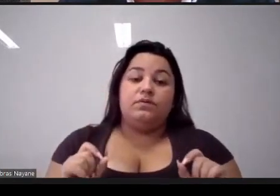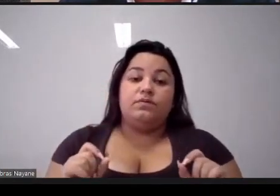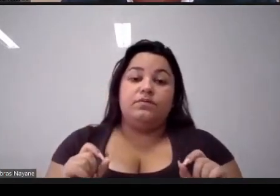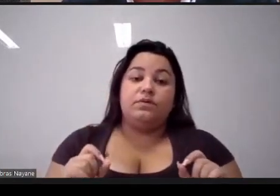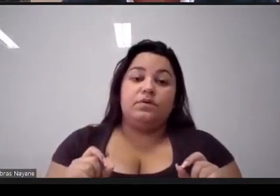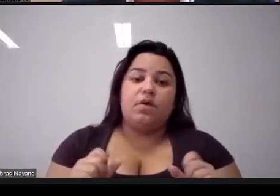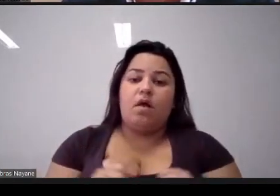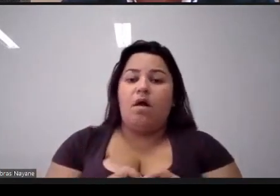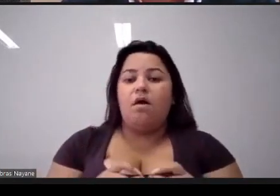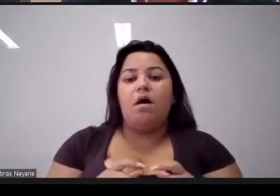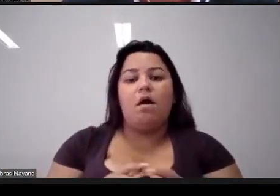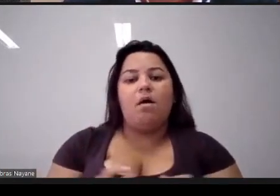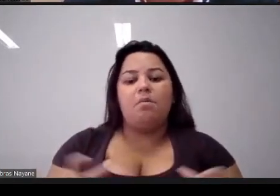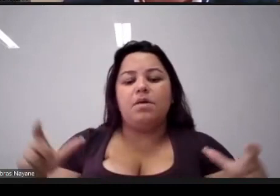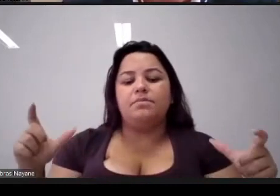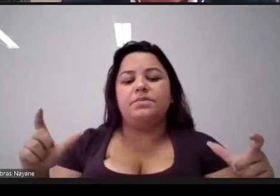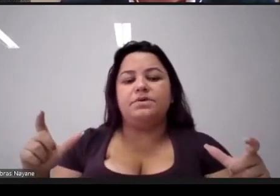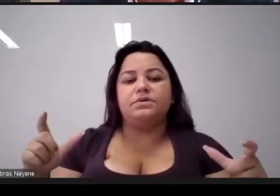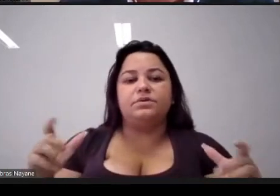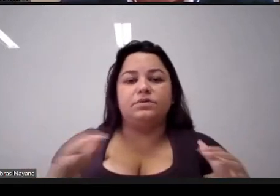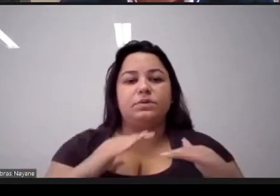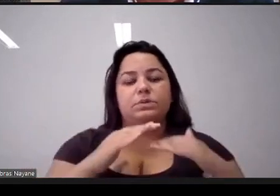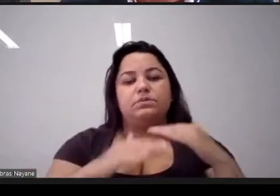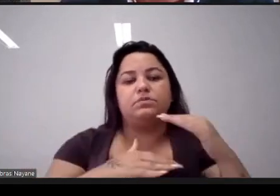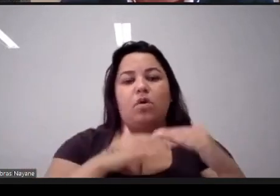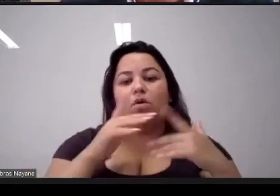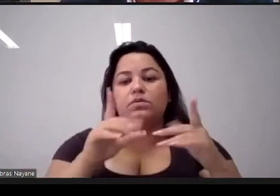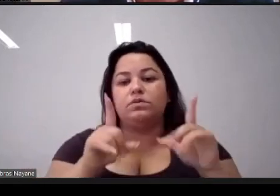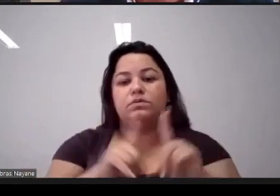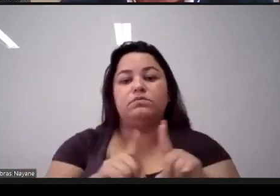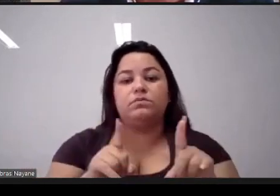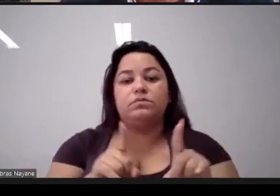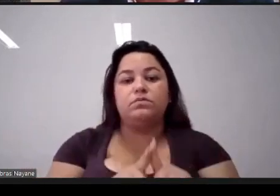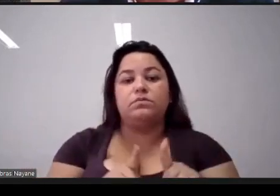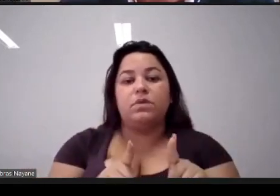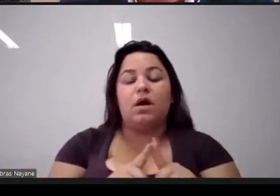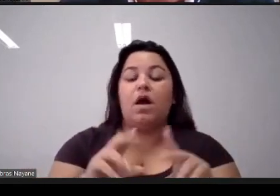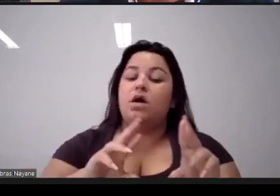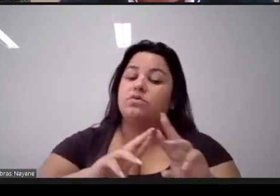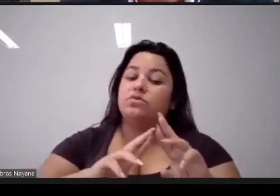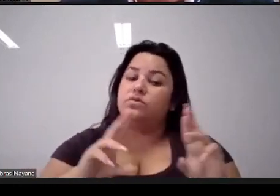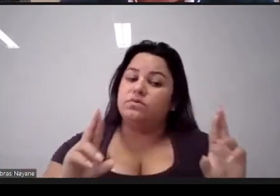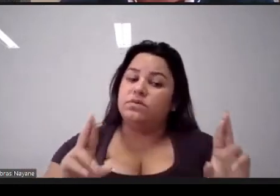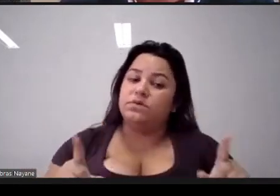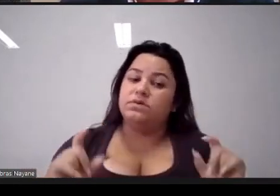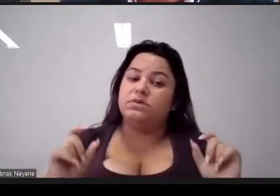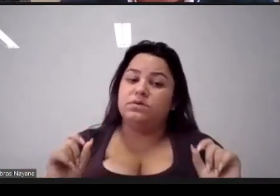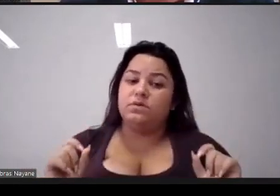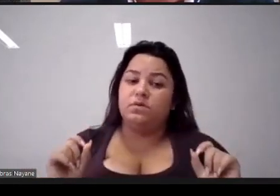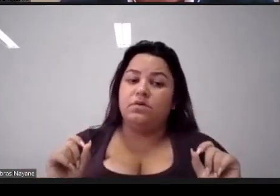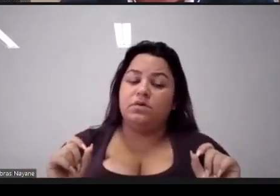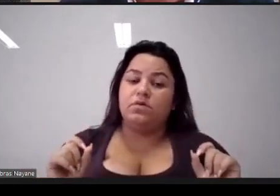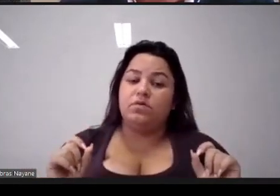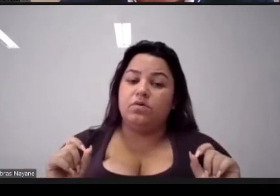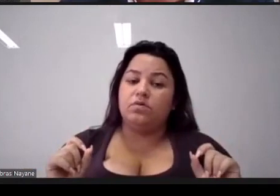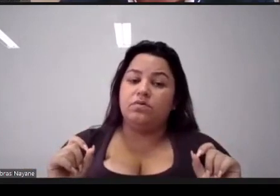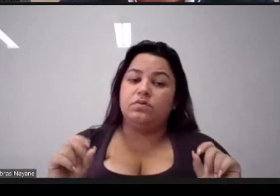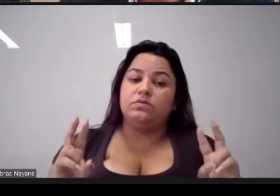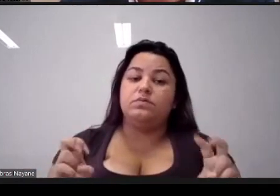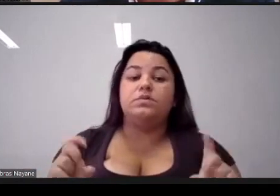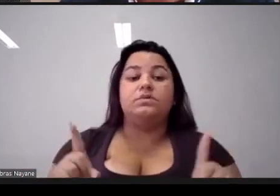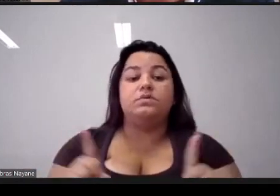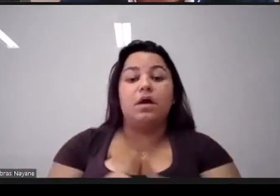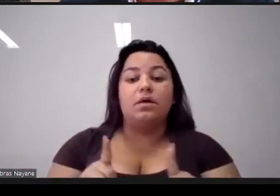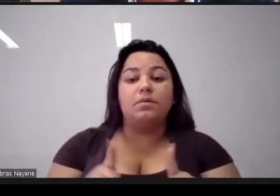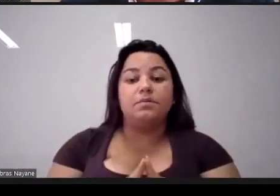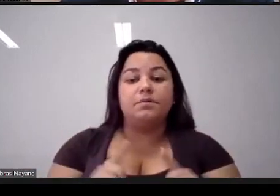what Australia finds is, because there are differences between the taxation of pensions and the taxation of property,